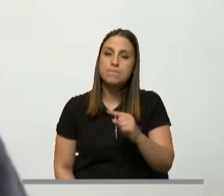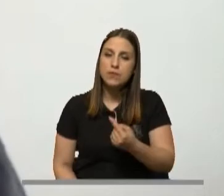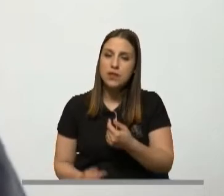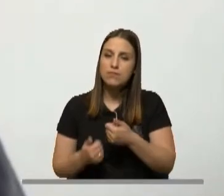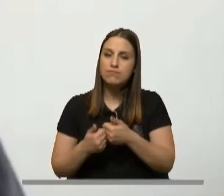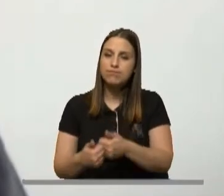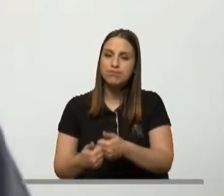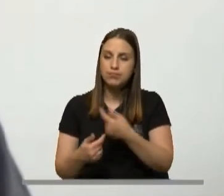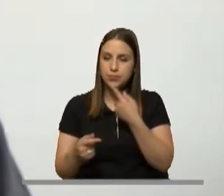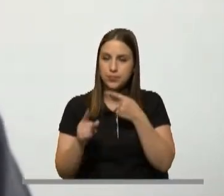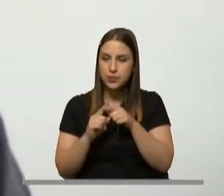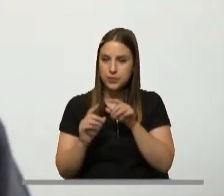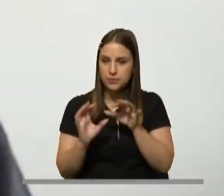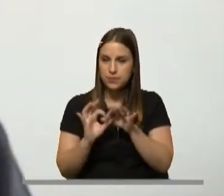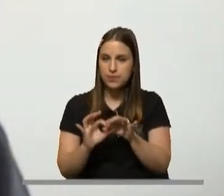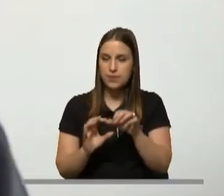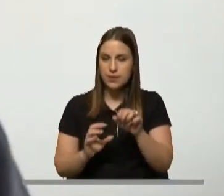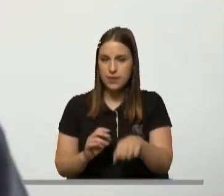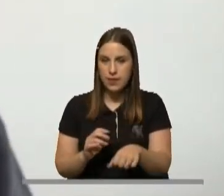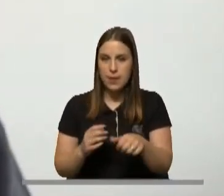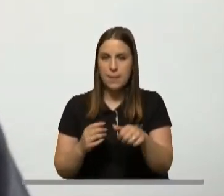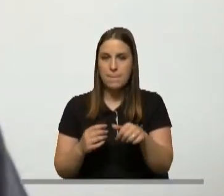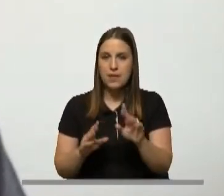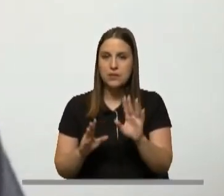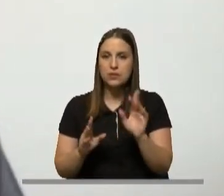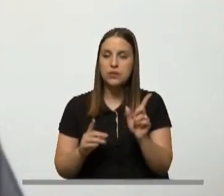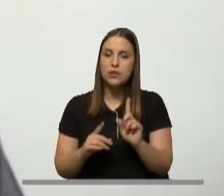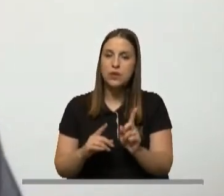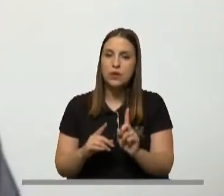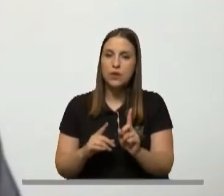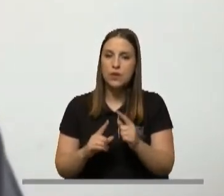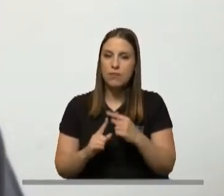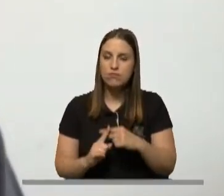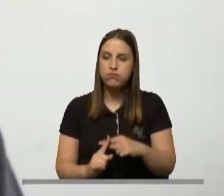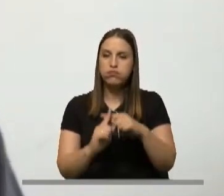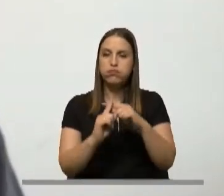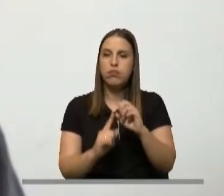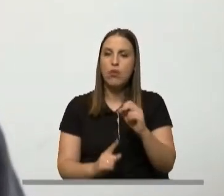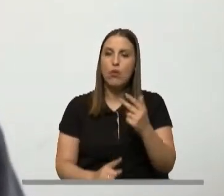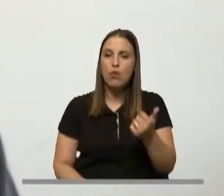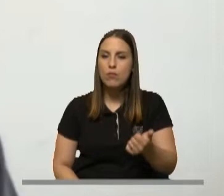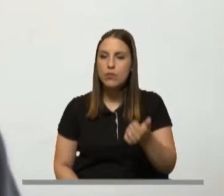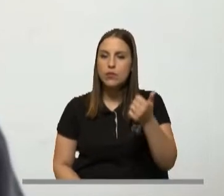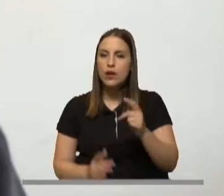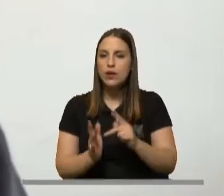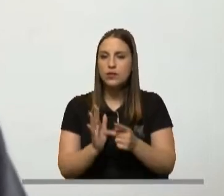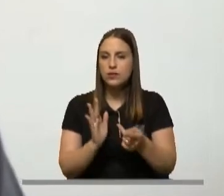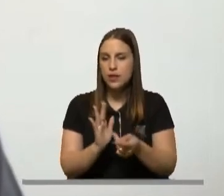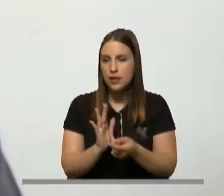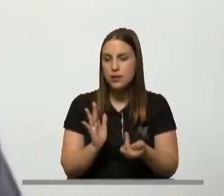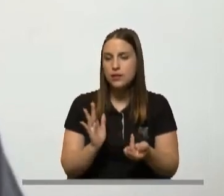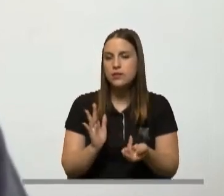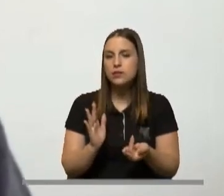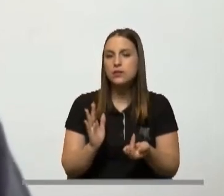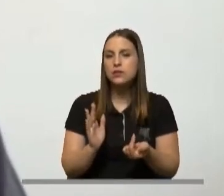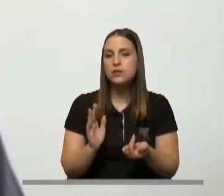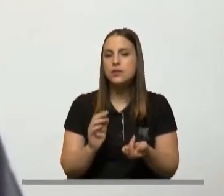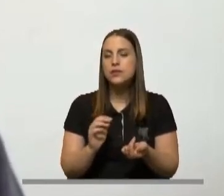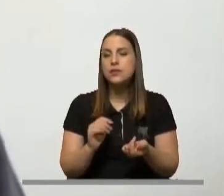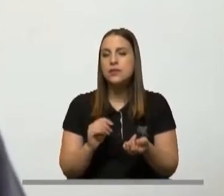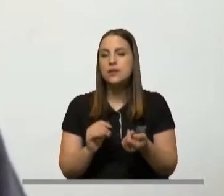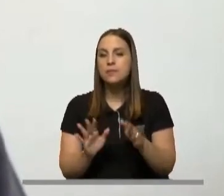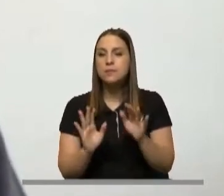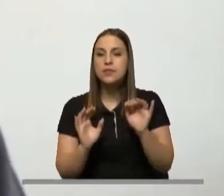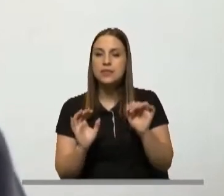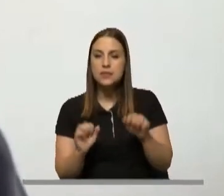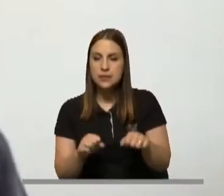politically. It is not about optimizing or improving algorithmic techniques, but about